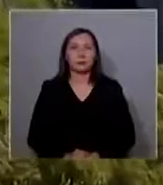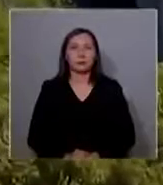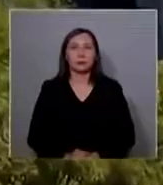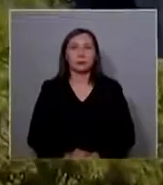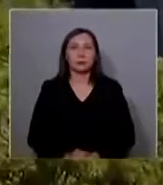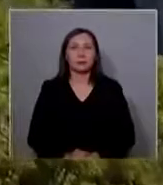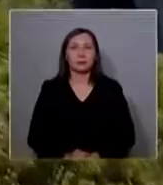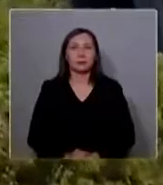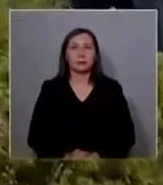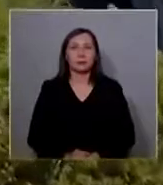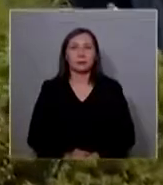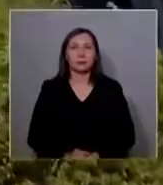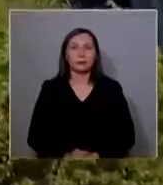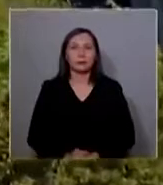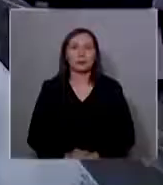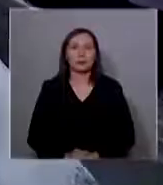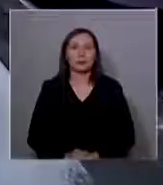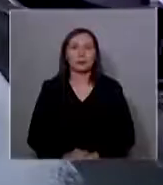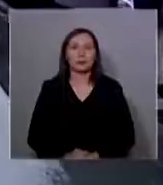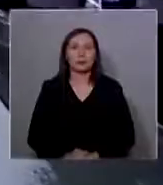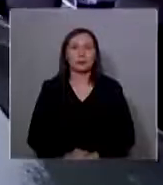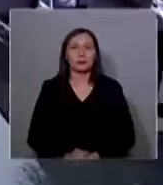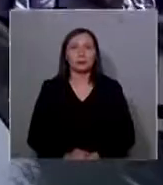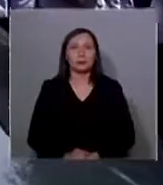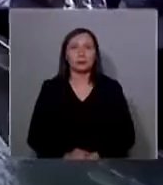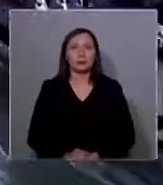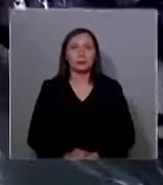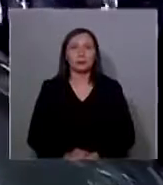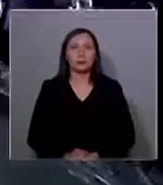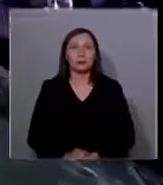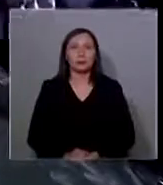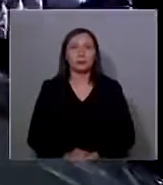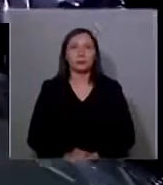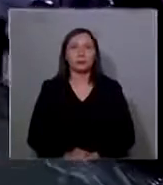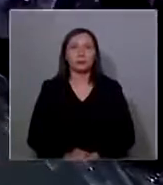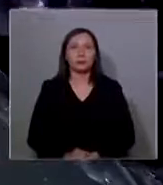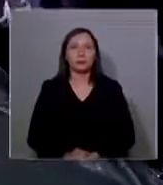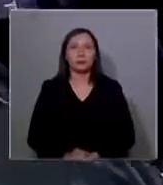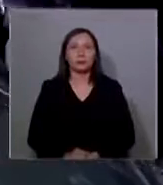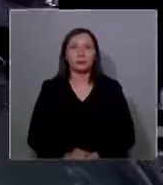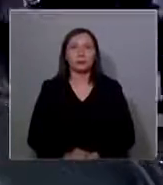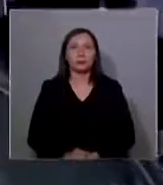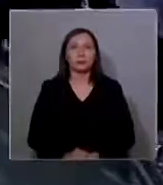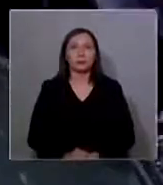inflation, and a split legislature that will test his deal-making abilities.